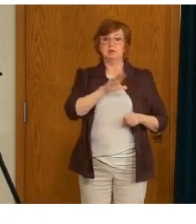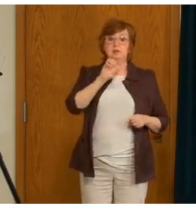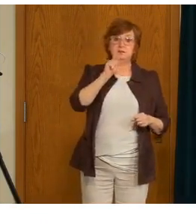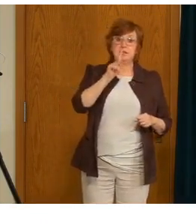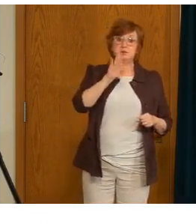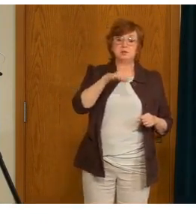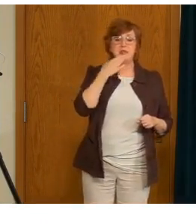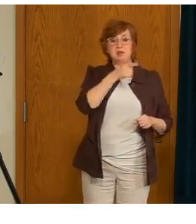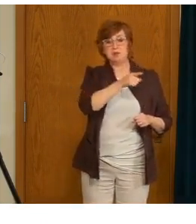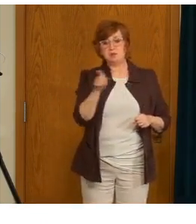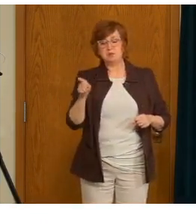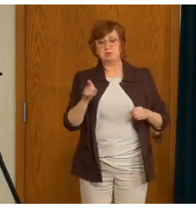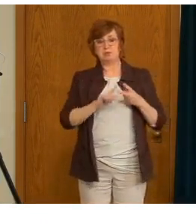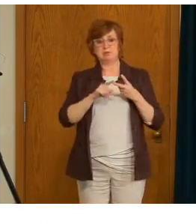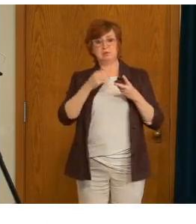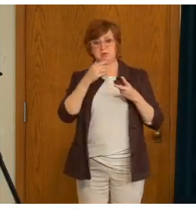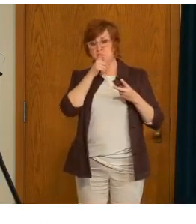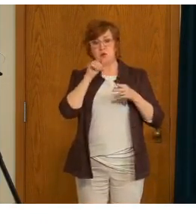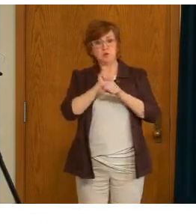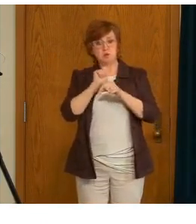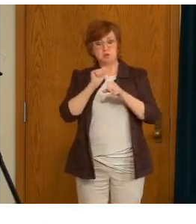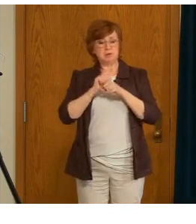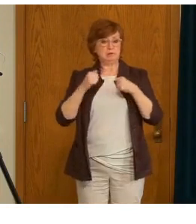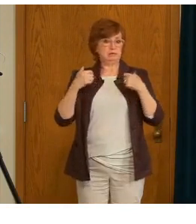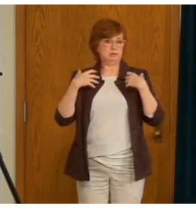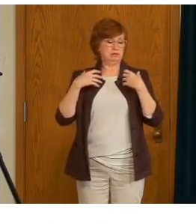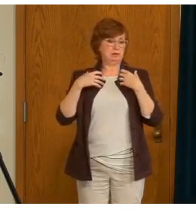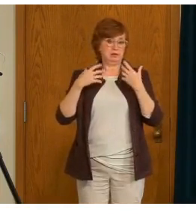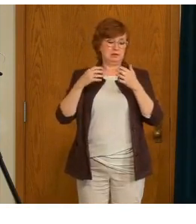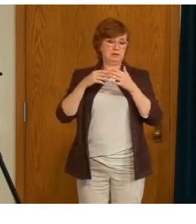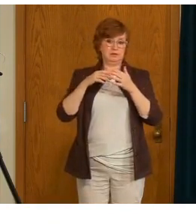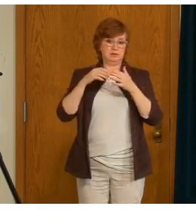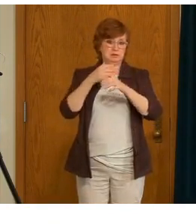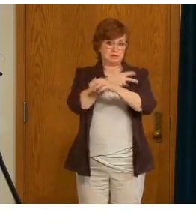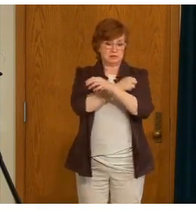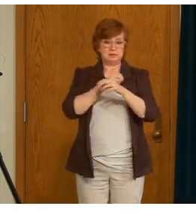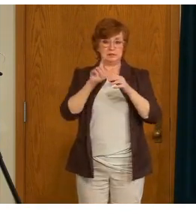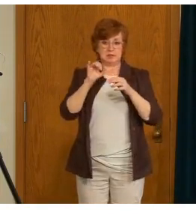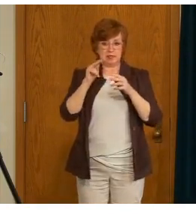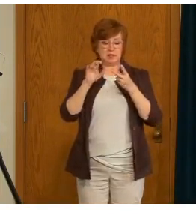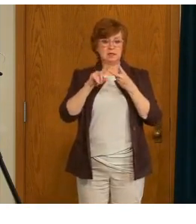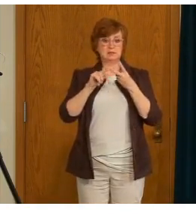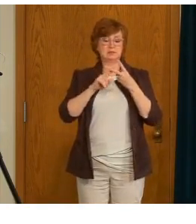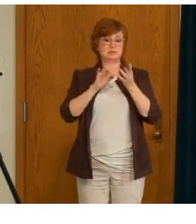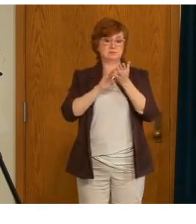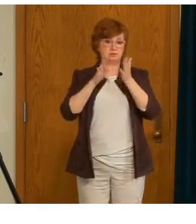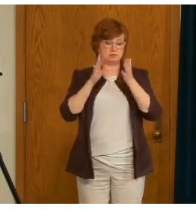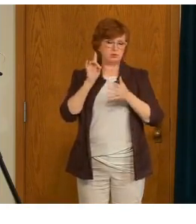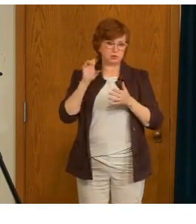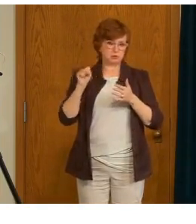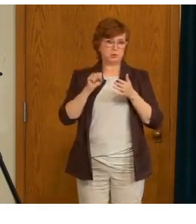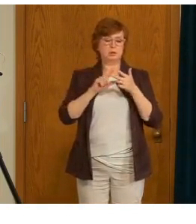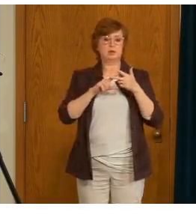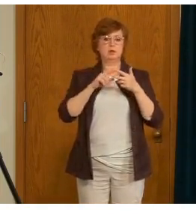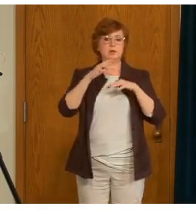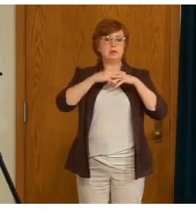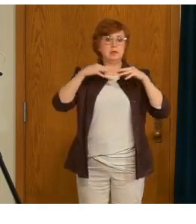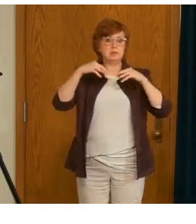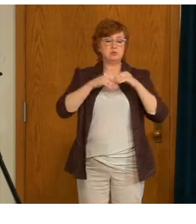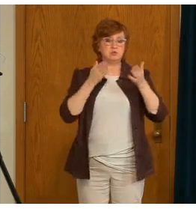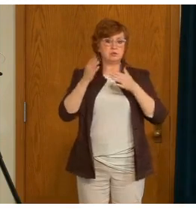everyone working in all the vaccine clinics, pharmacies, and our Indigenous services clinics around the province,